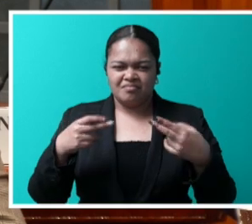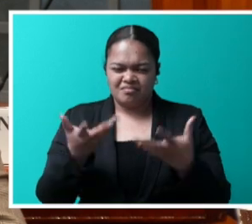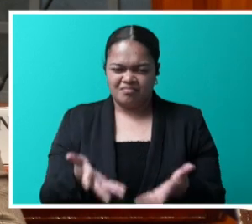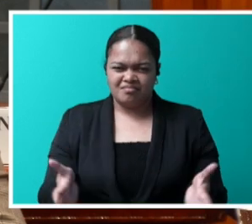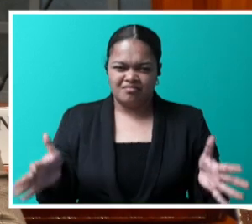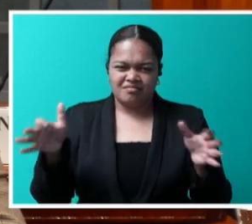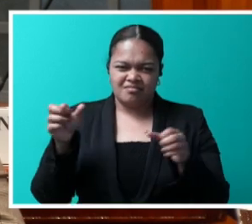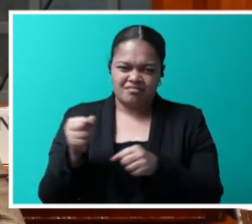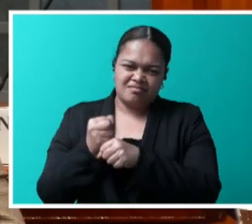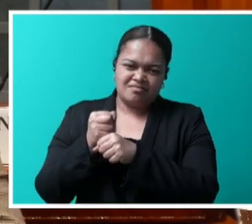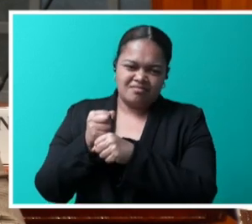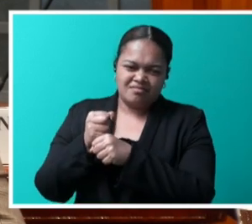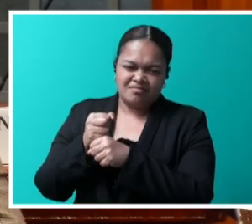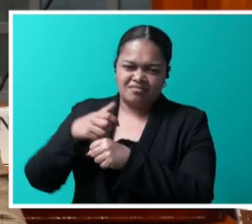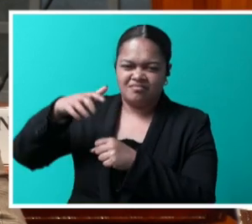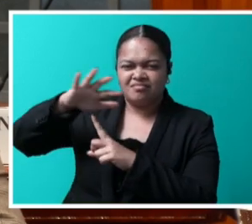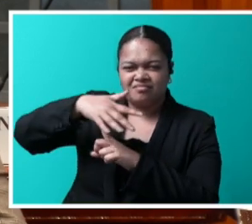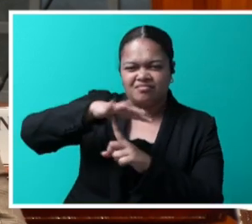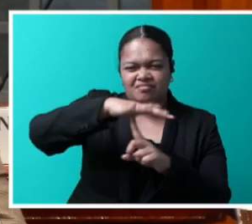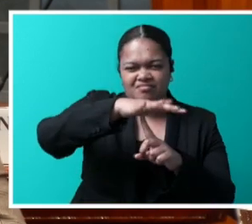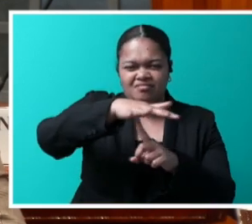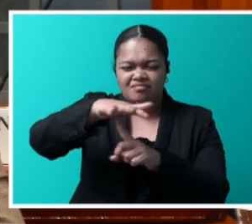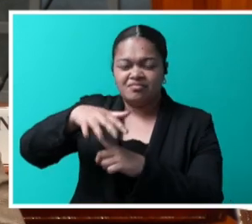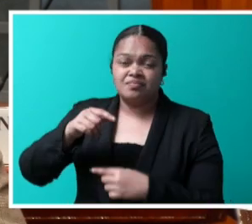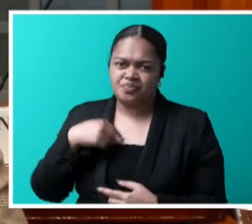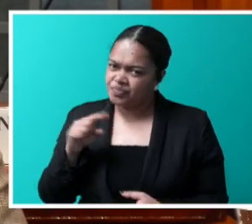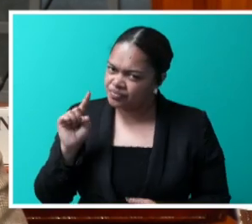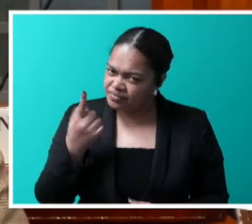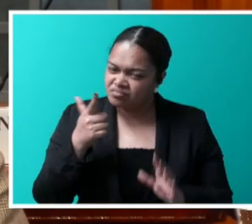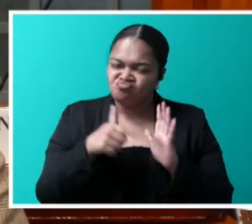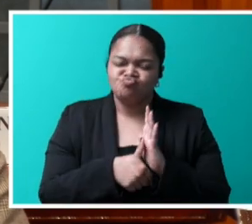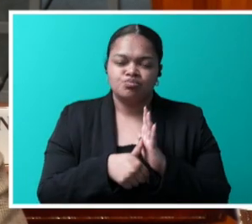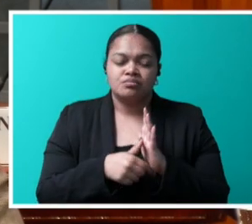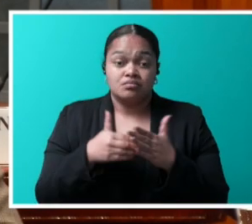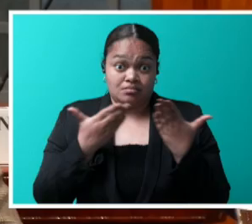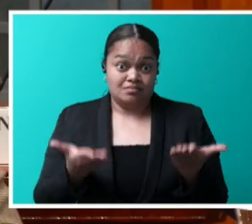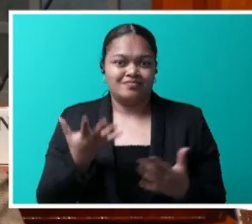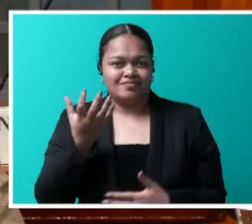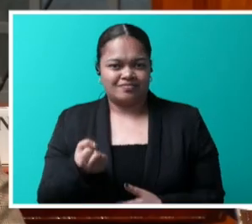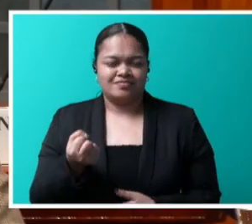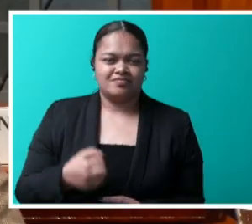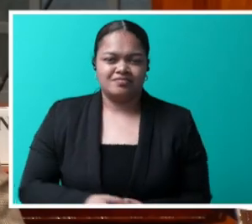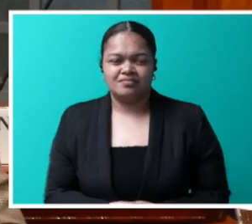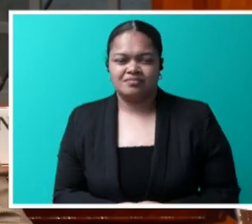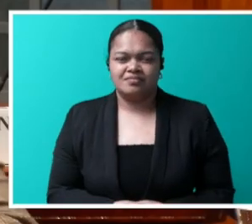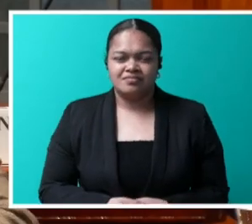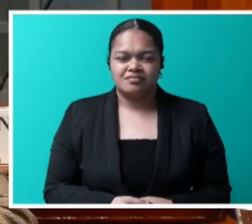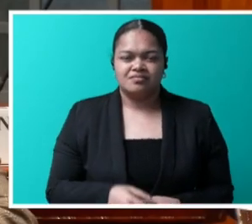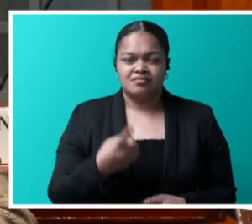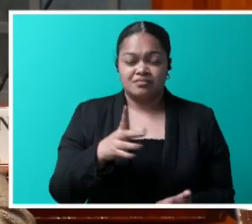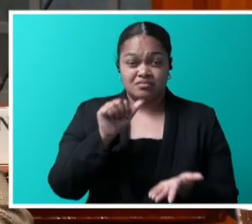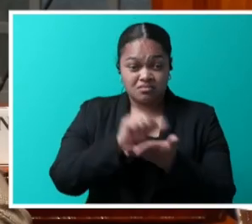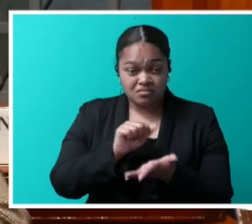area. Mr. Speaker, we for the first time now have a scientific